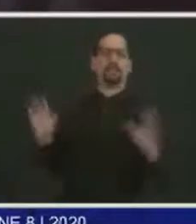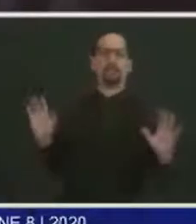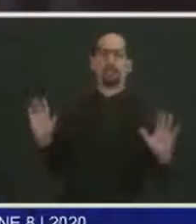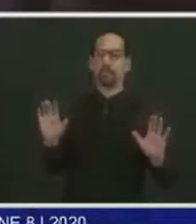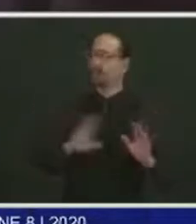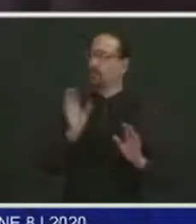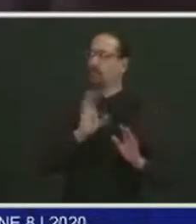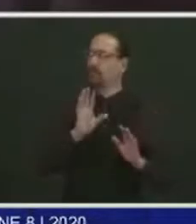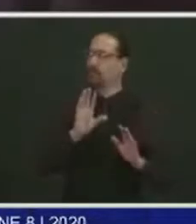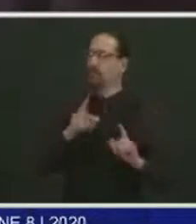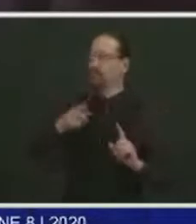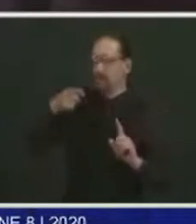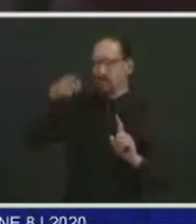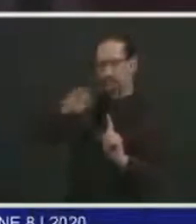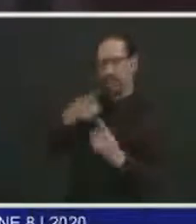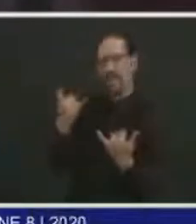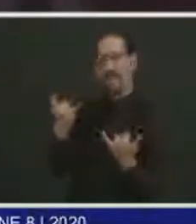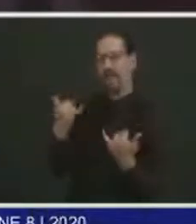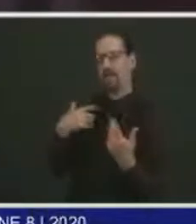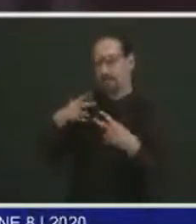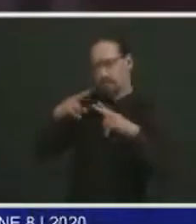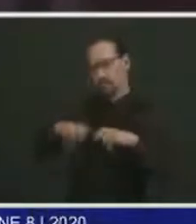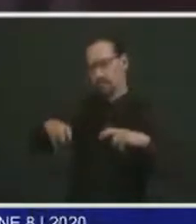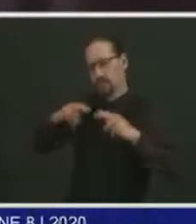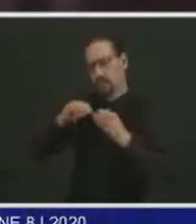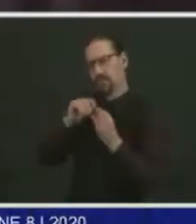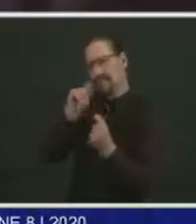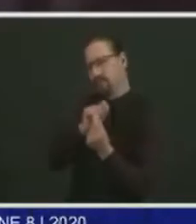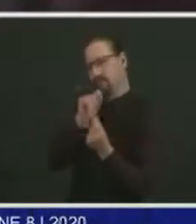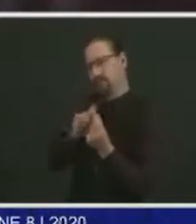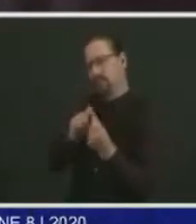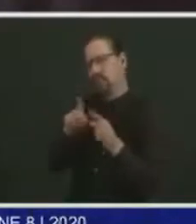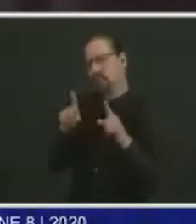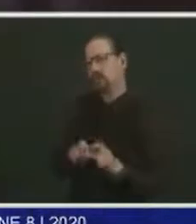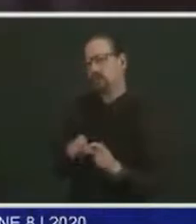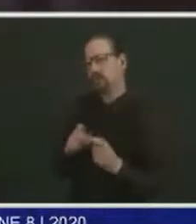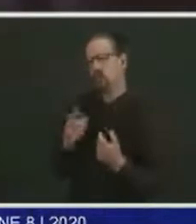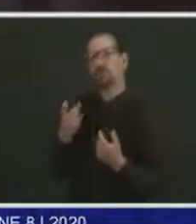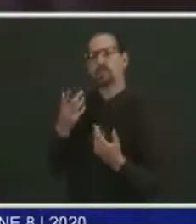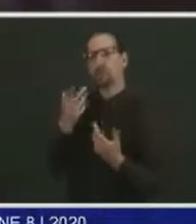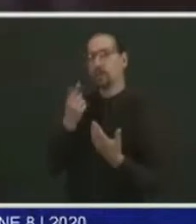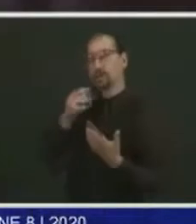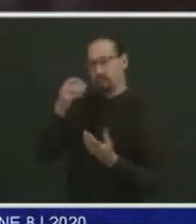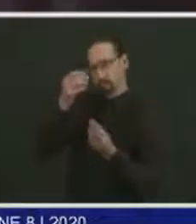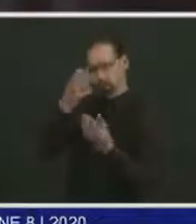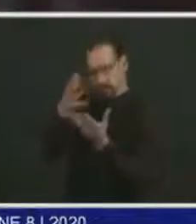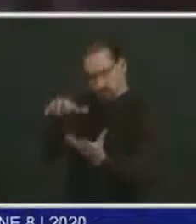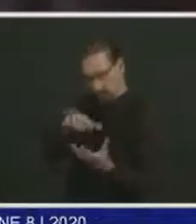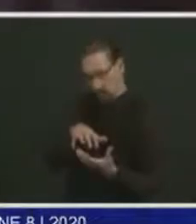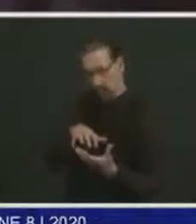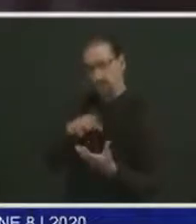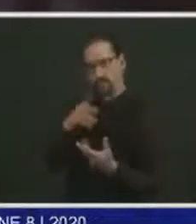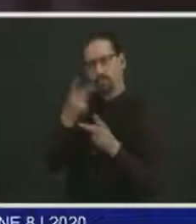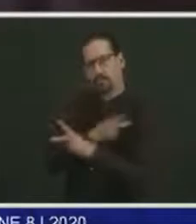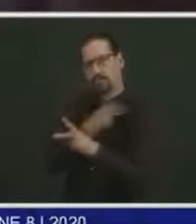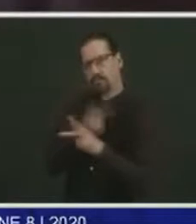So, what does that mean? It means testing in ways that give us information about where the virus